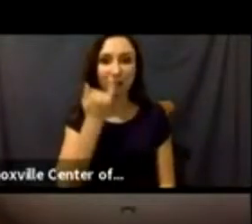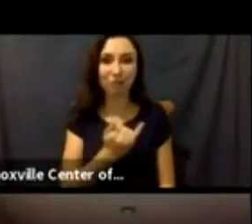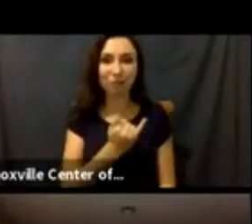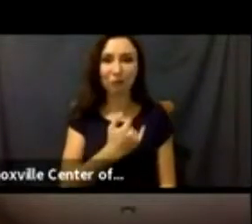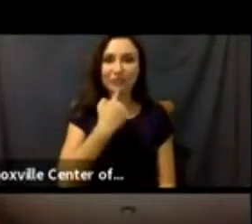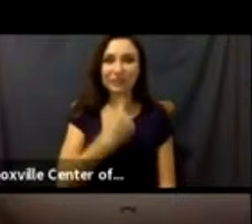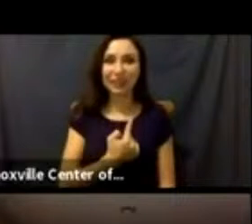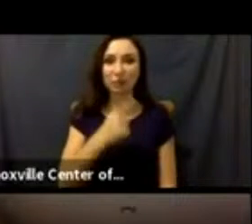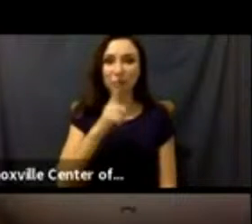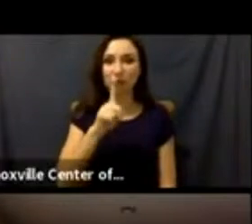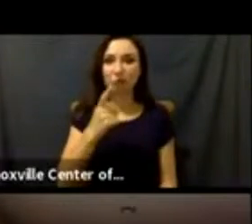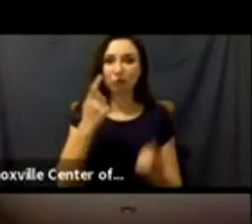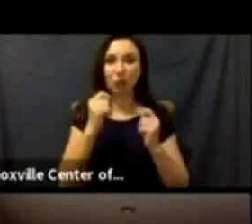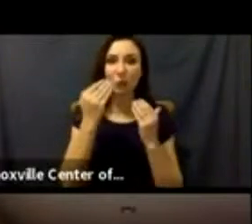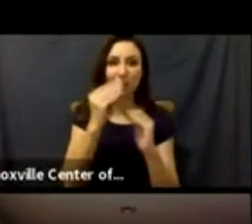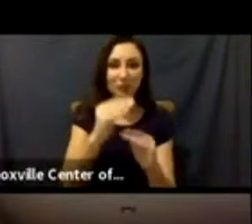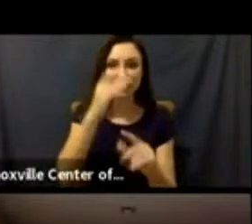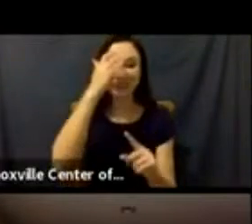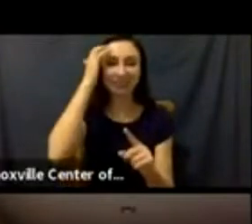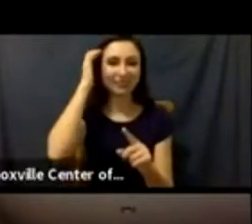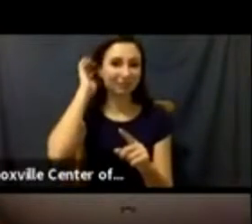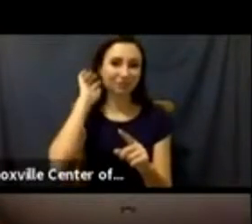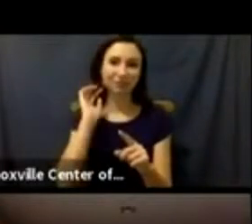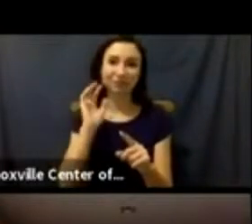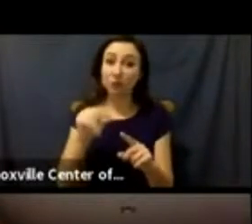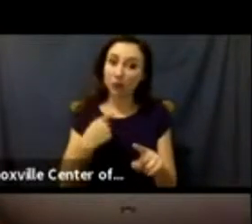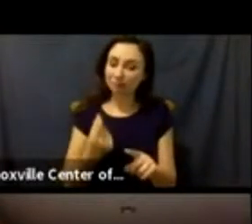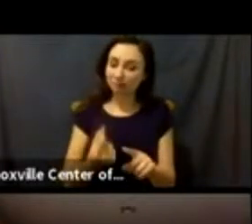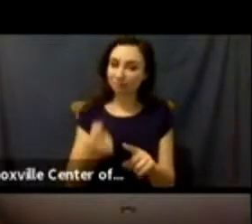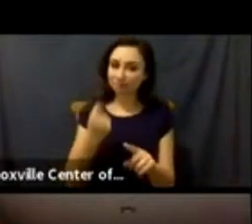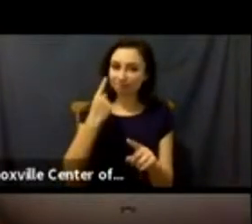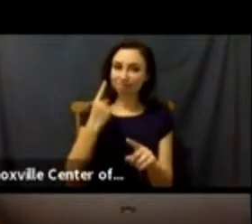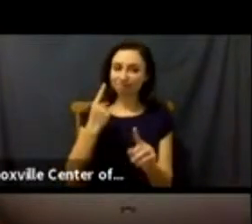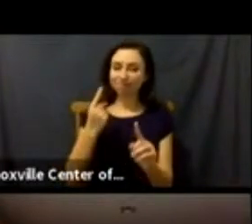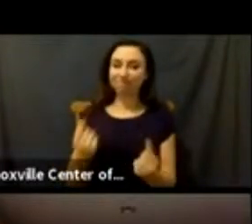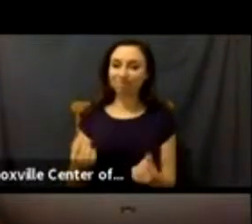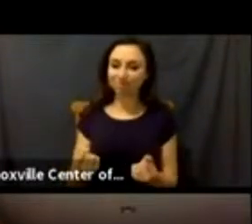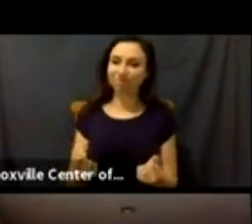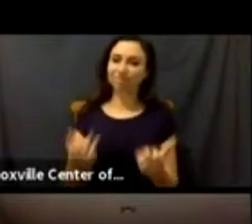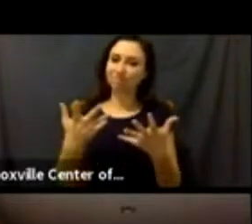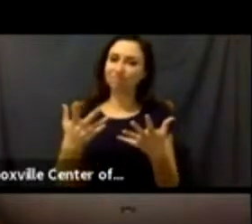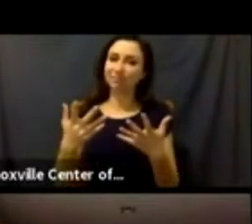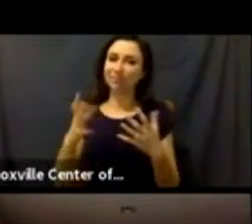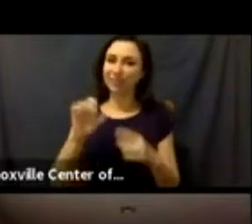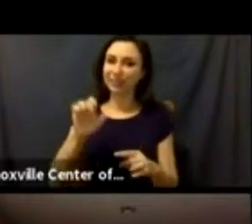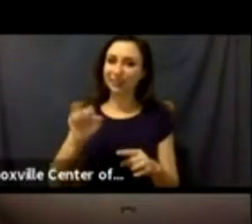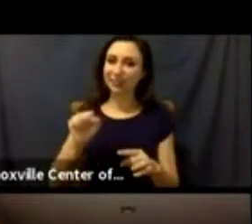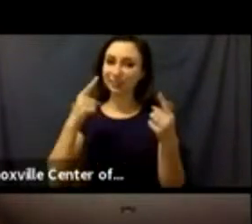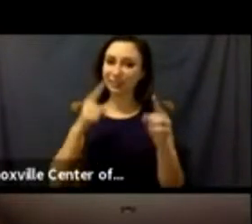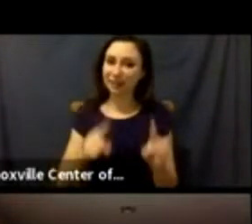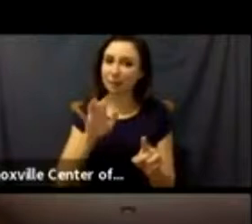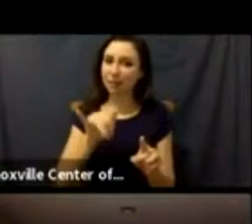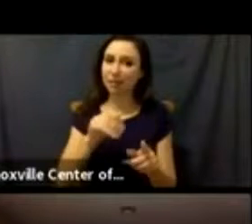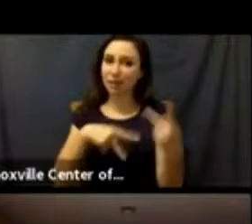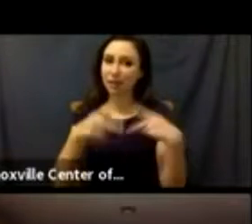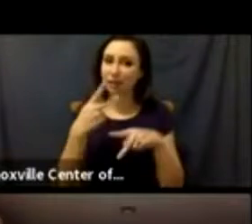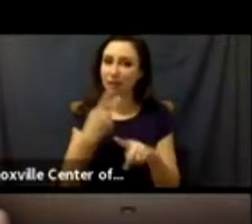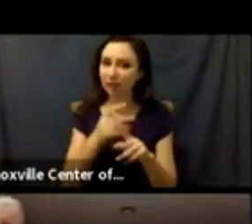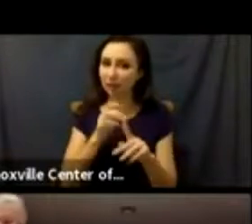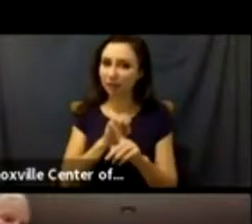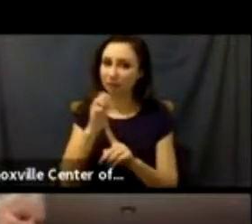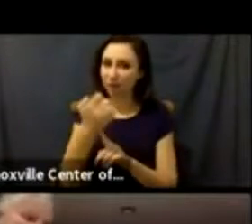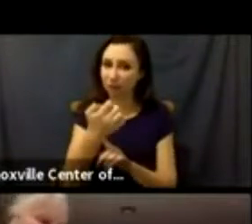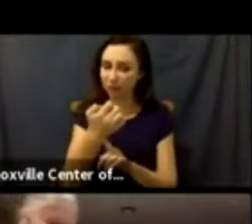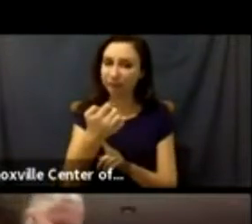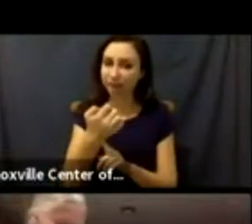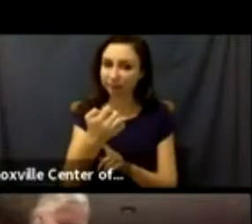to help us out with this, because we know there's a substantial number of cases that are generated in just such an environment. And we don't have